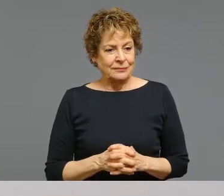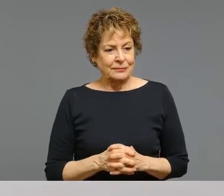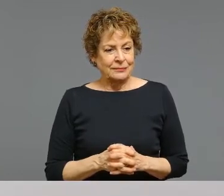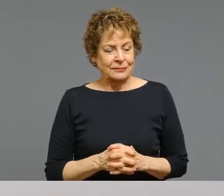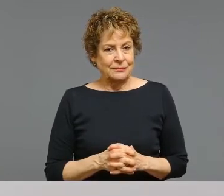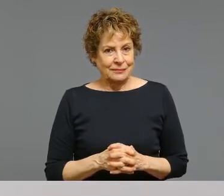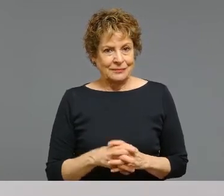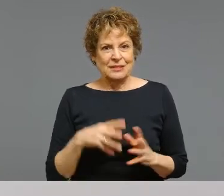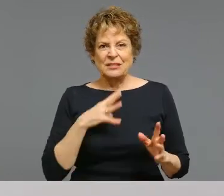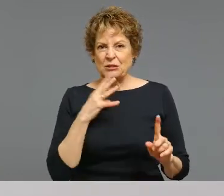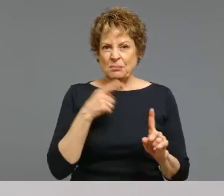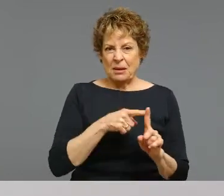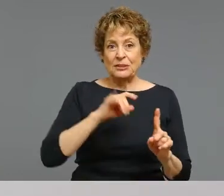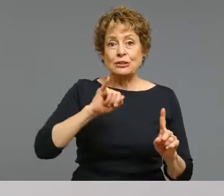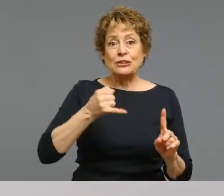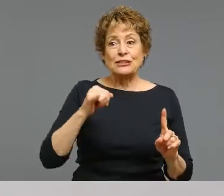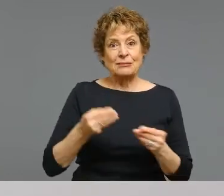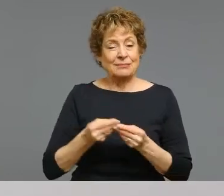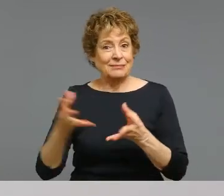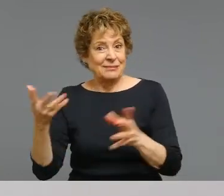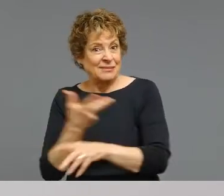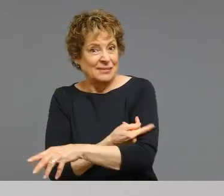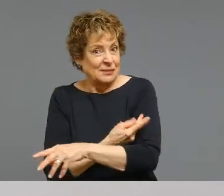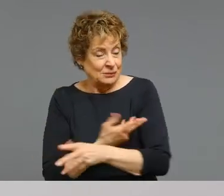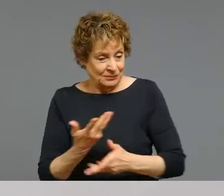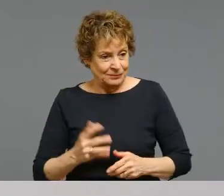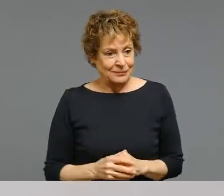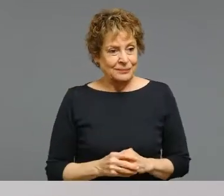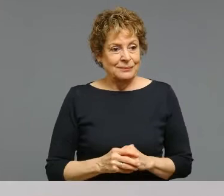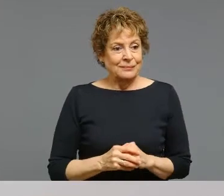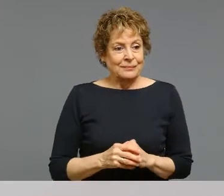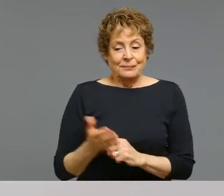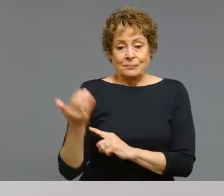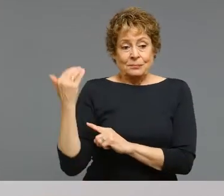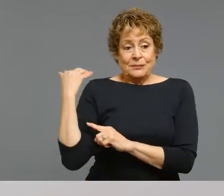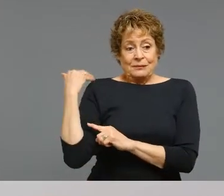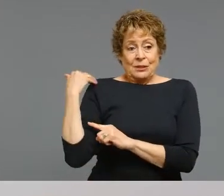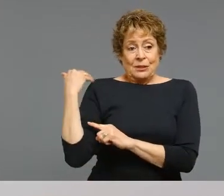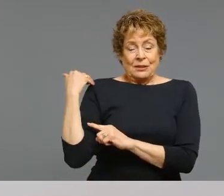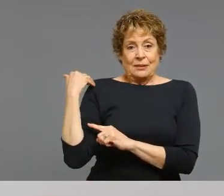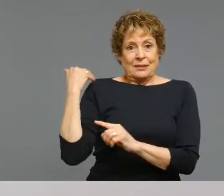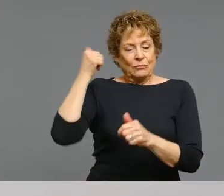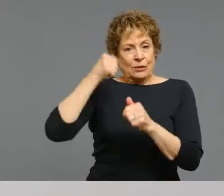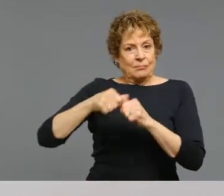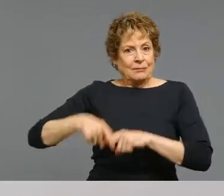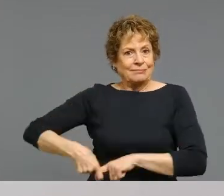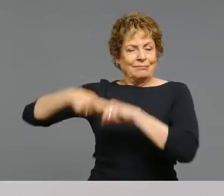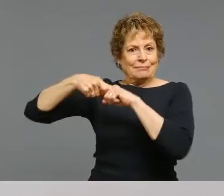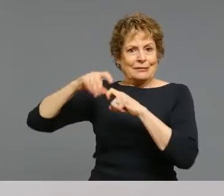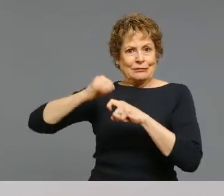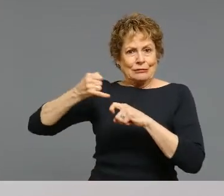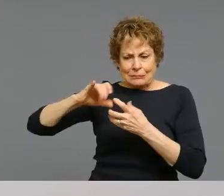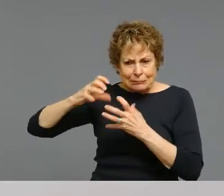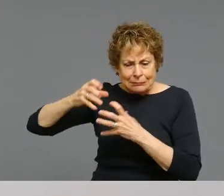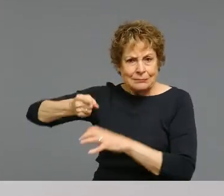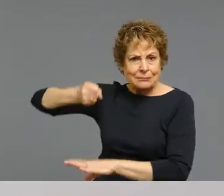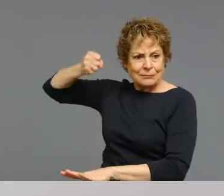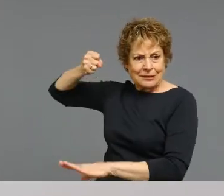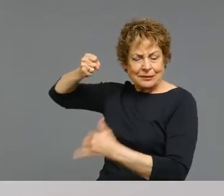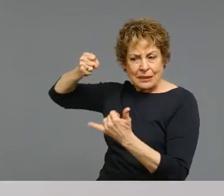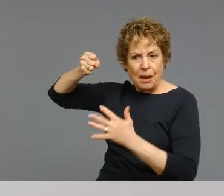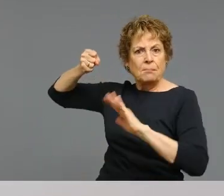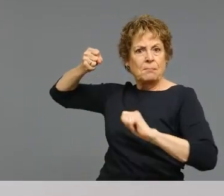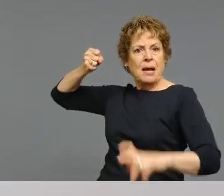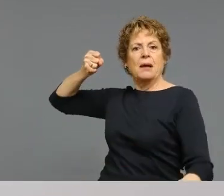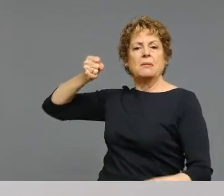it was kind of put off the shelves and then put back on, people were kind of hesitant to get that shot. Have you seen kind of a